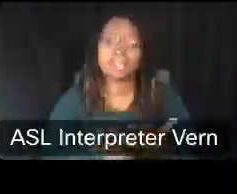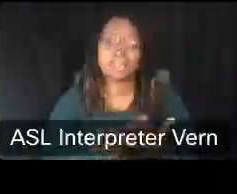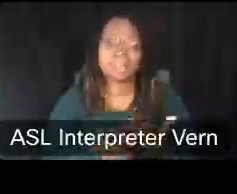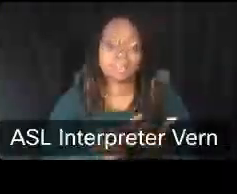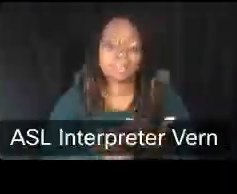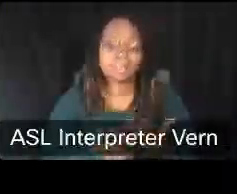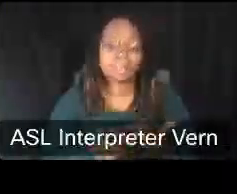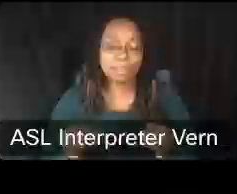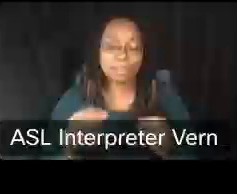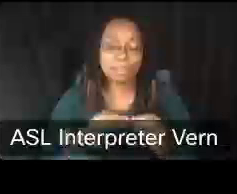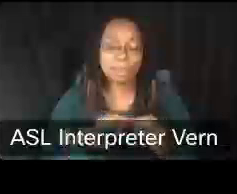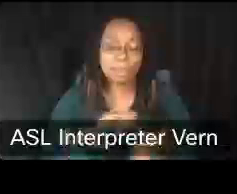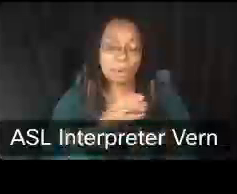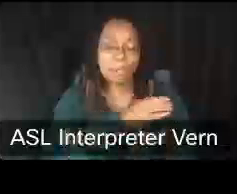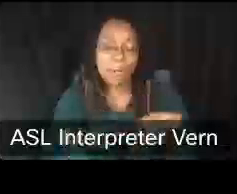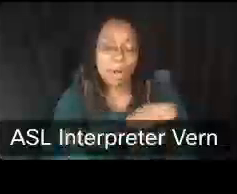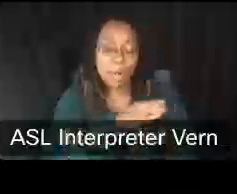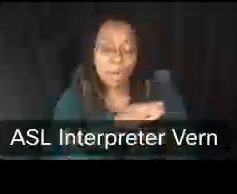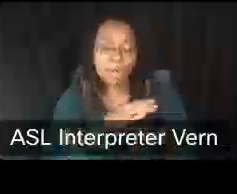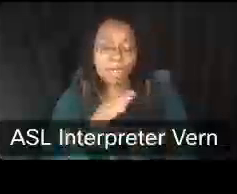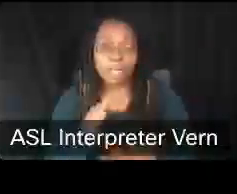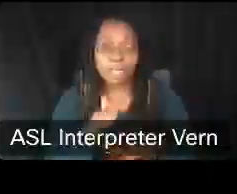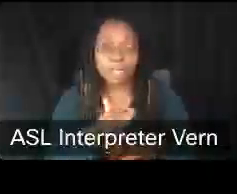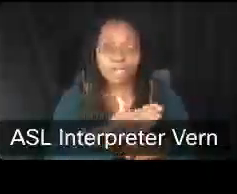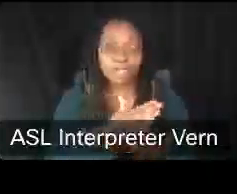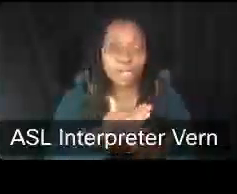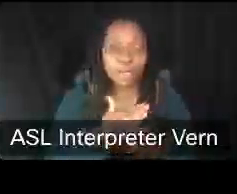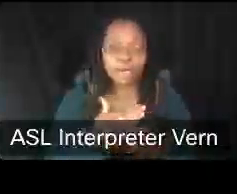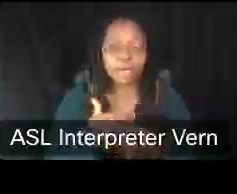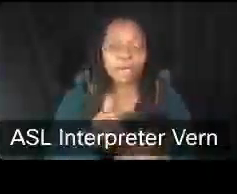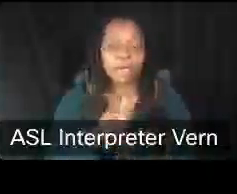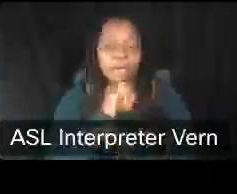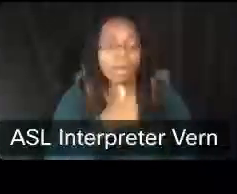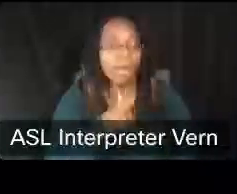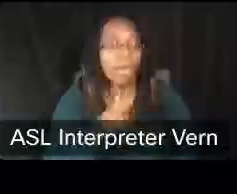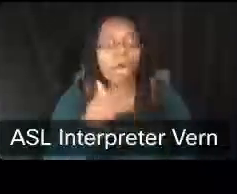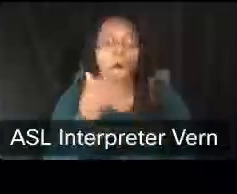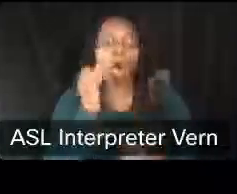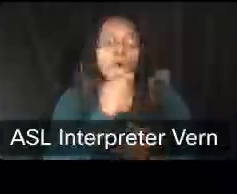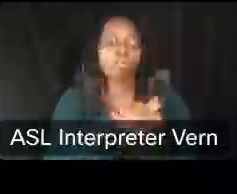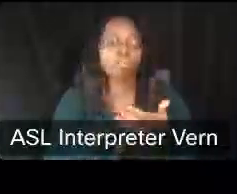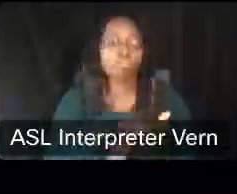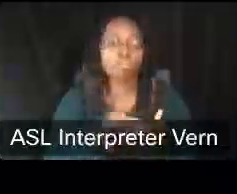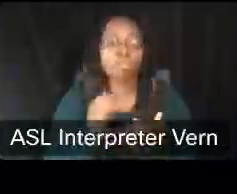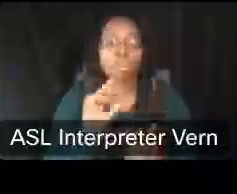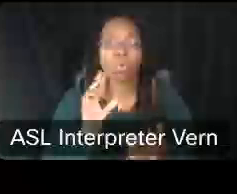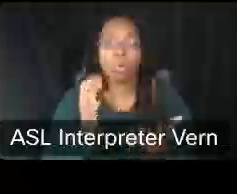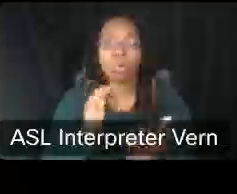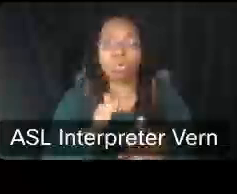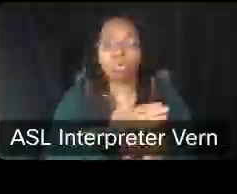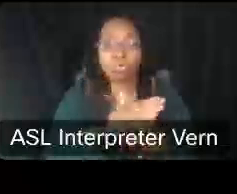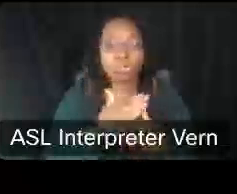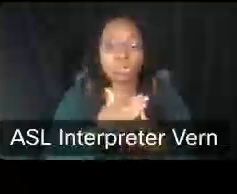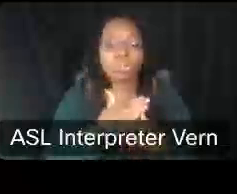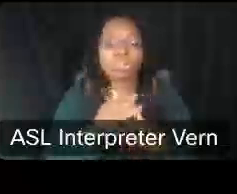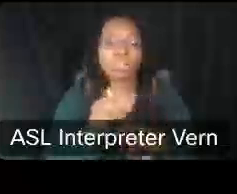power in the sharing, that is, I drew this picture or I wanted to share this. And so just to think about ways